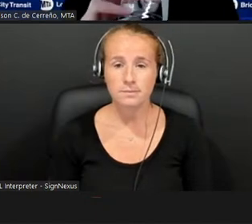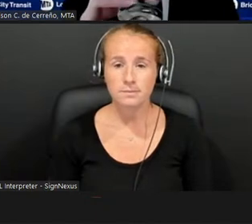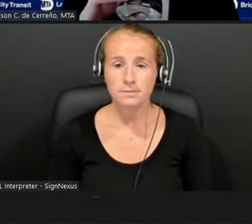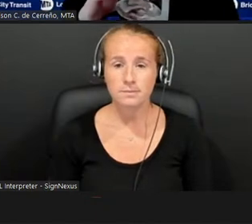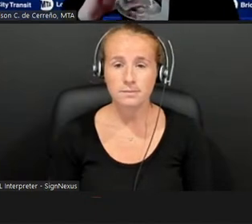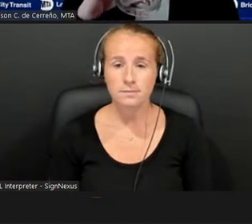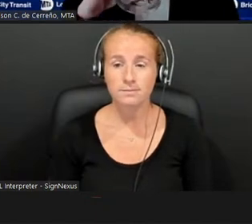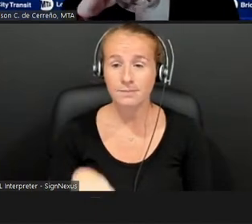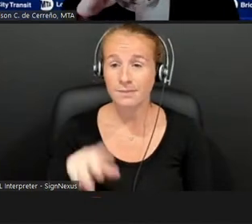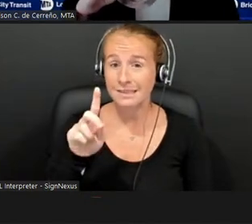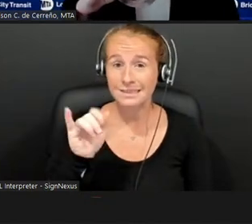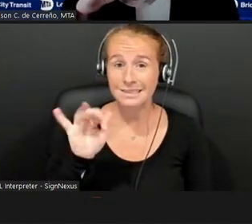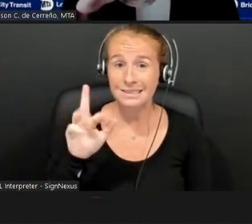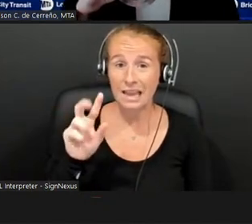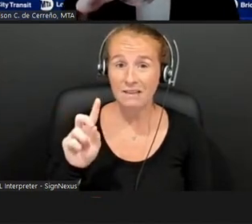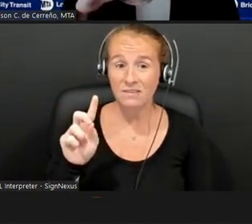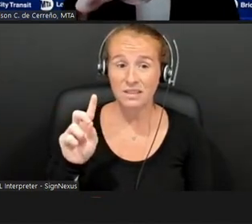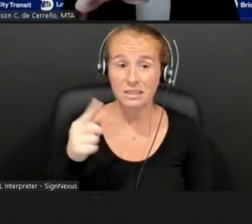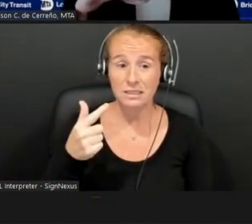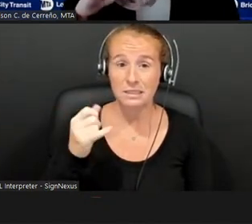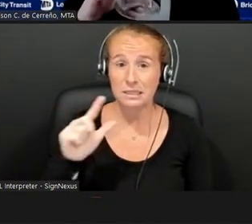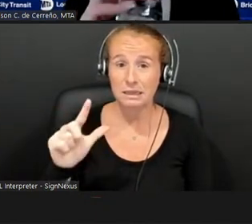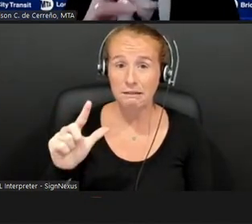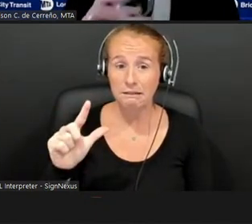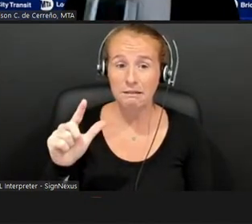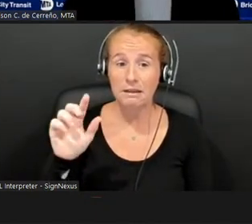David Gil de Rubio